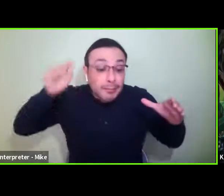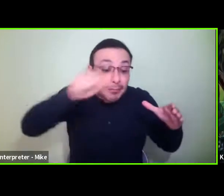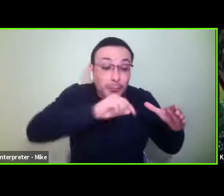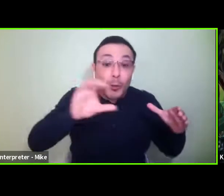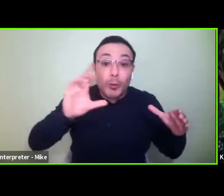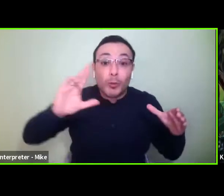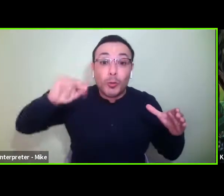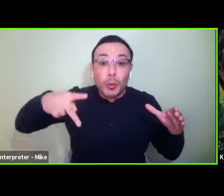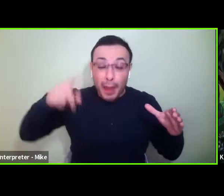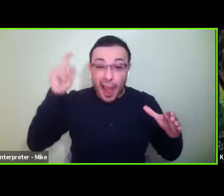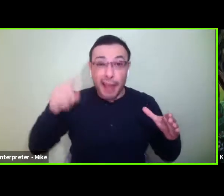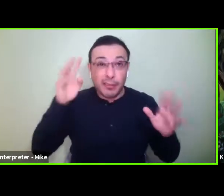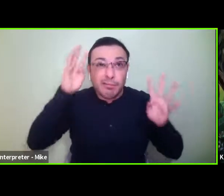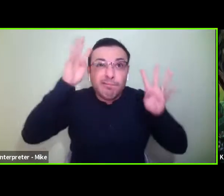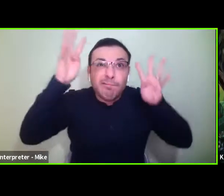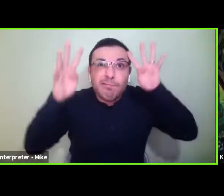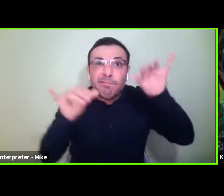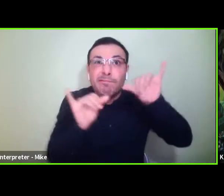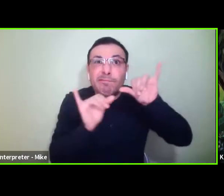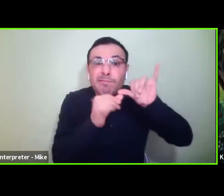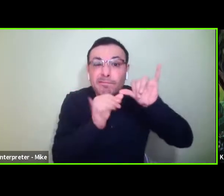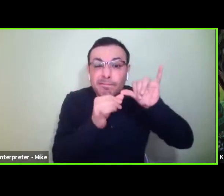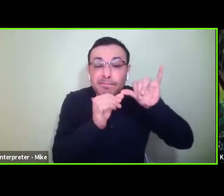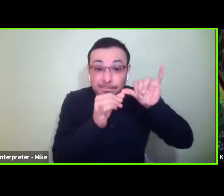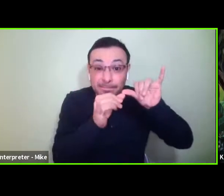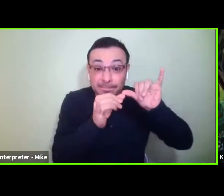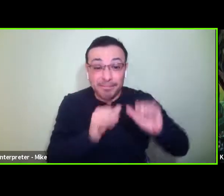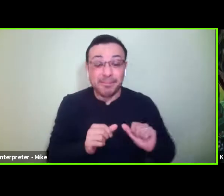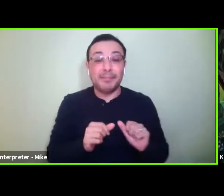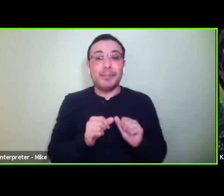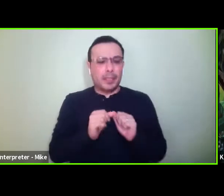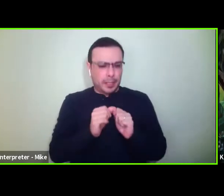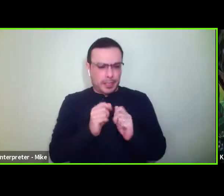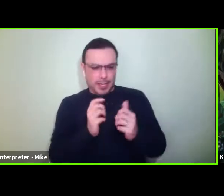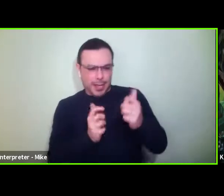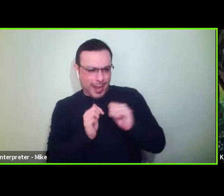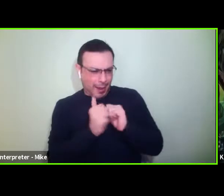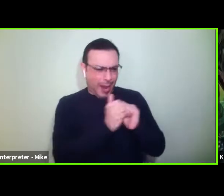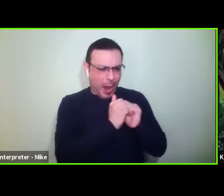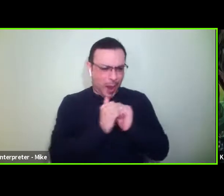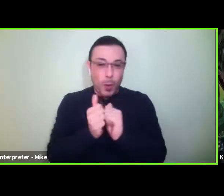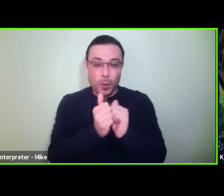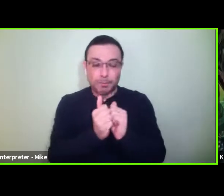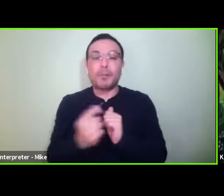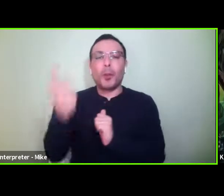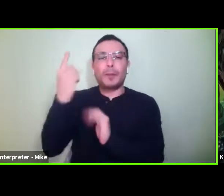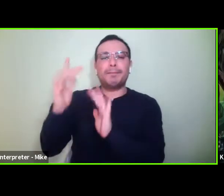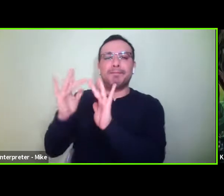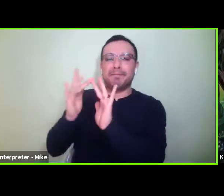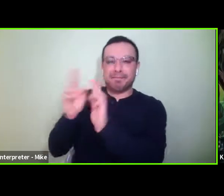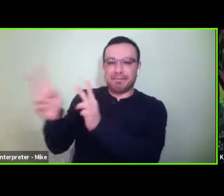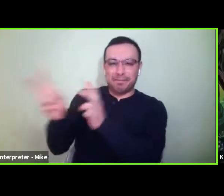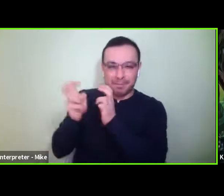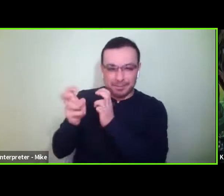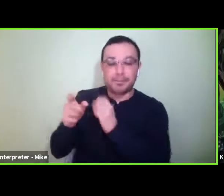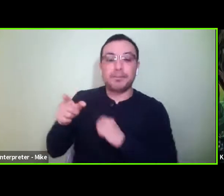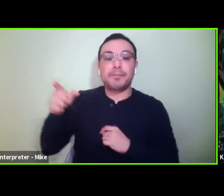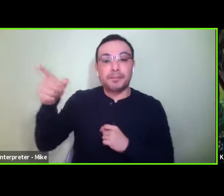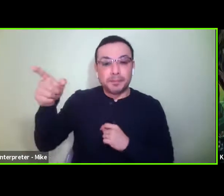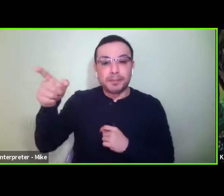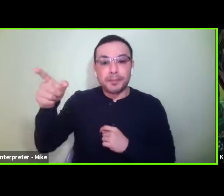a website created by Sarah Hendren and Caitlin Lynch. It chronicles the household adaptations created by